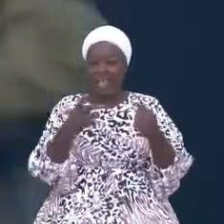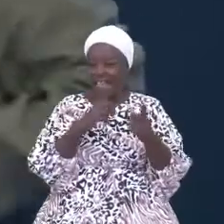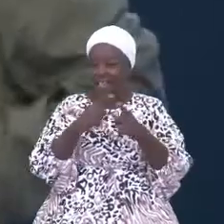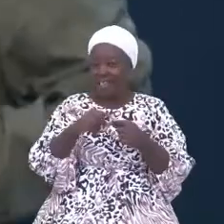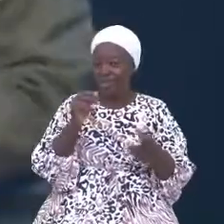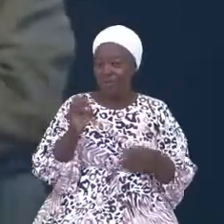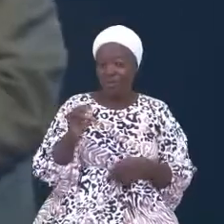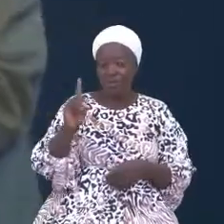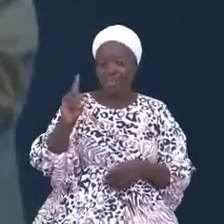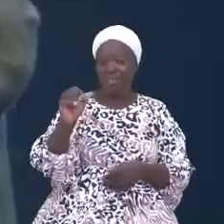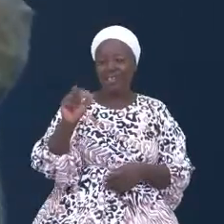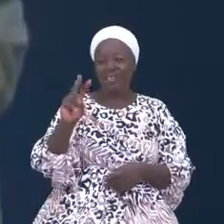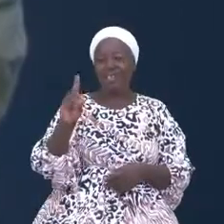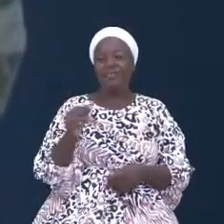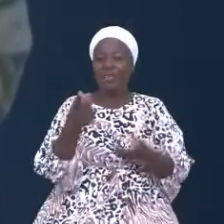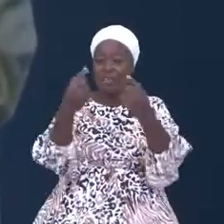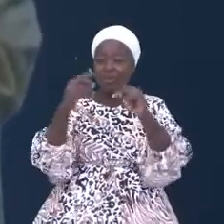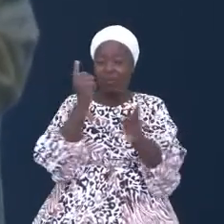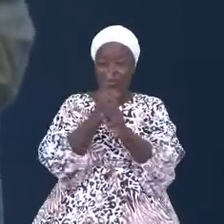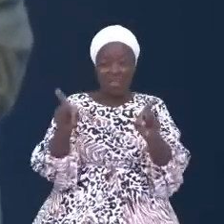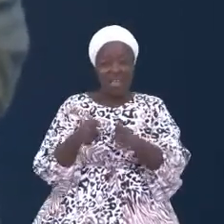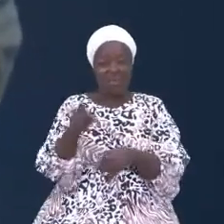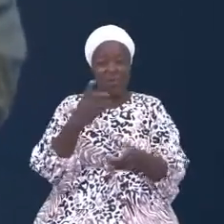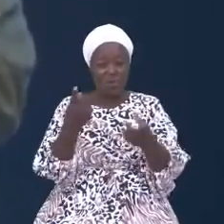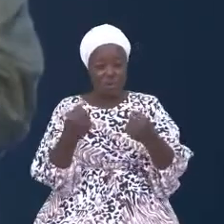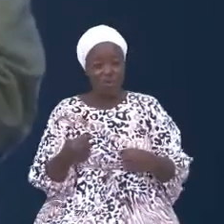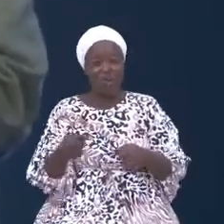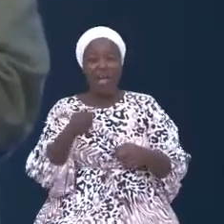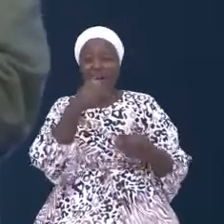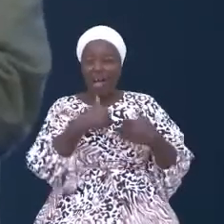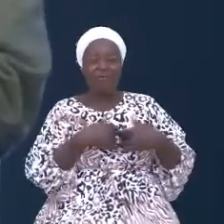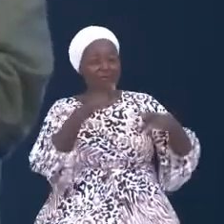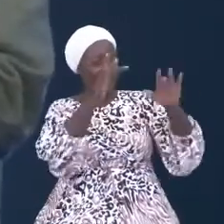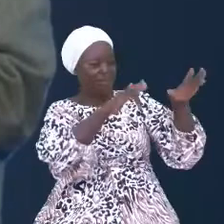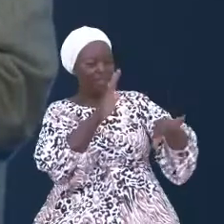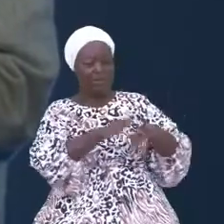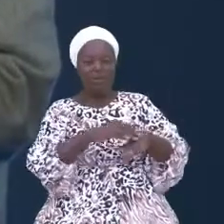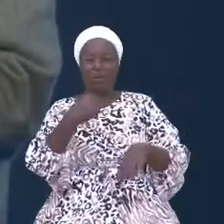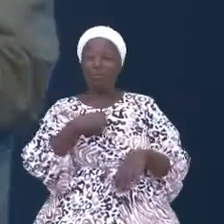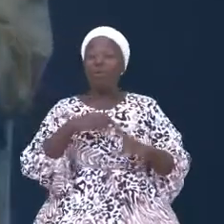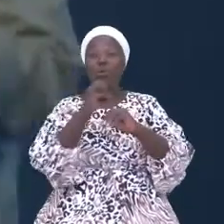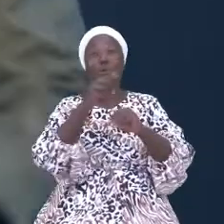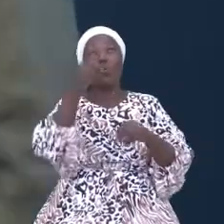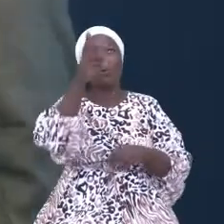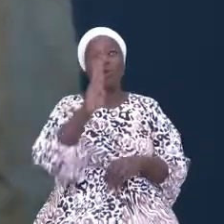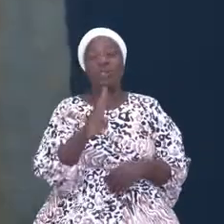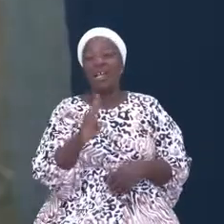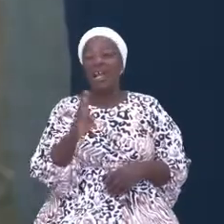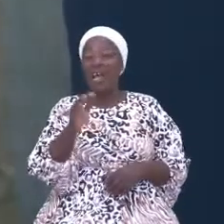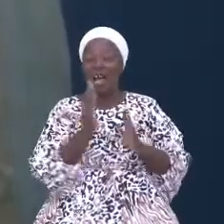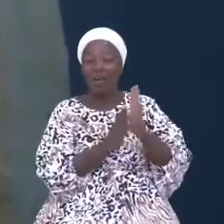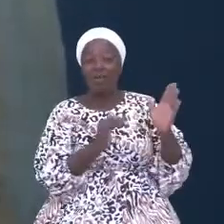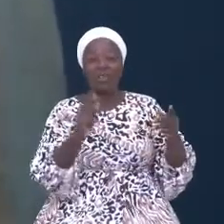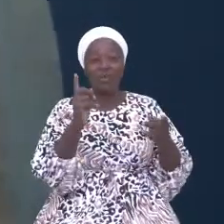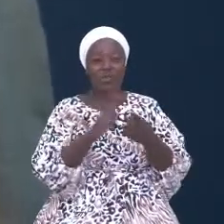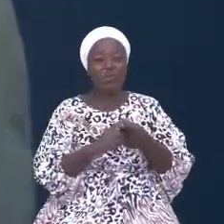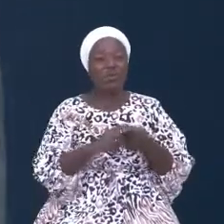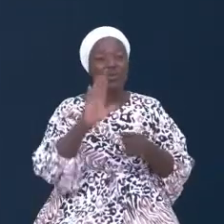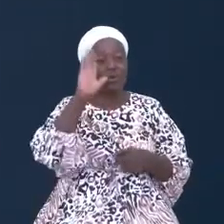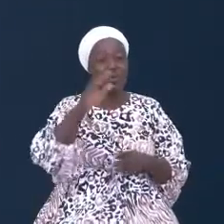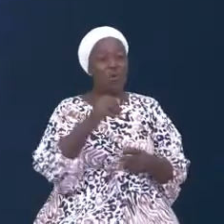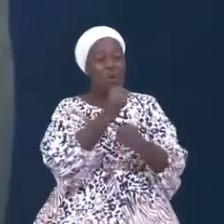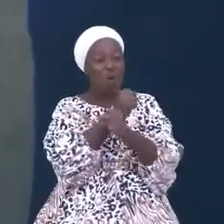you ought to come. Have mercy upon me, O God, according to thy